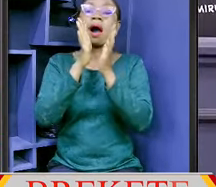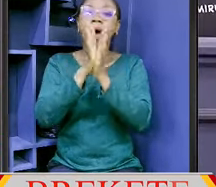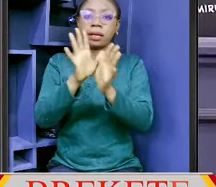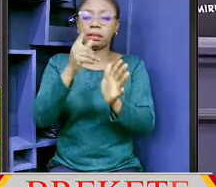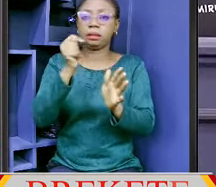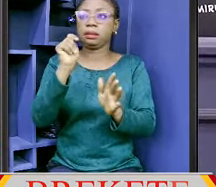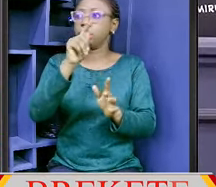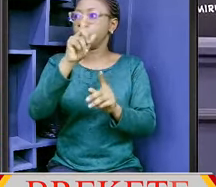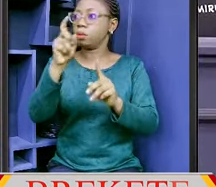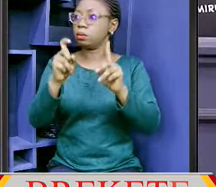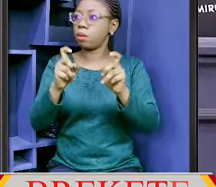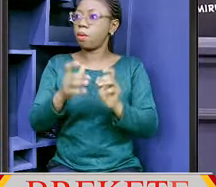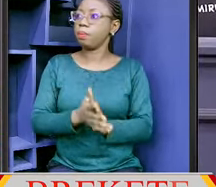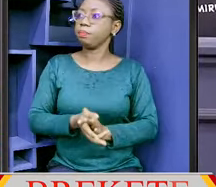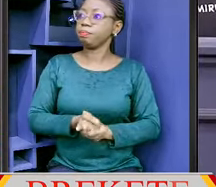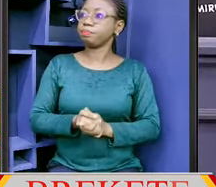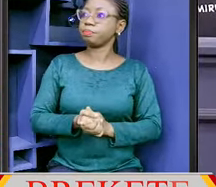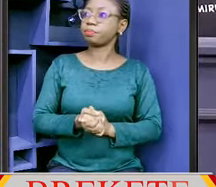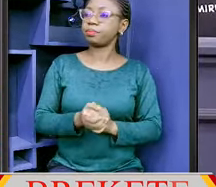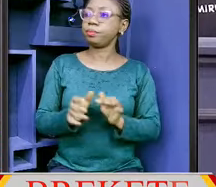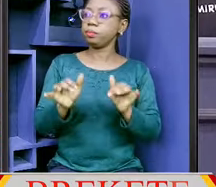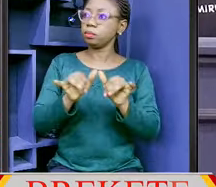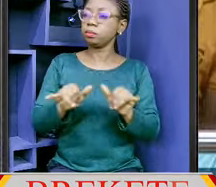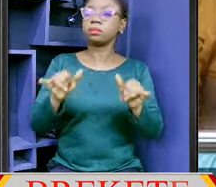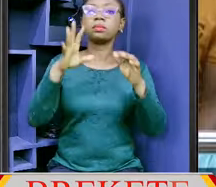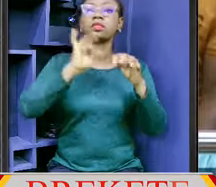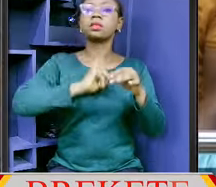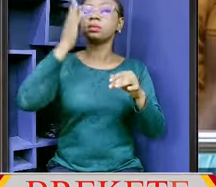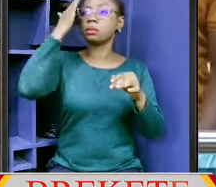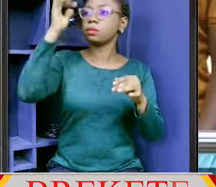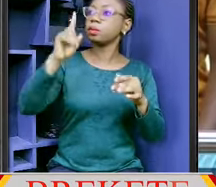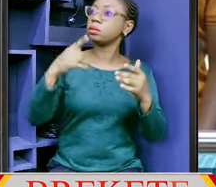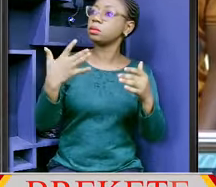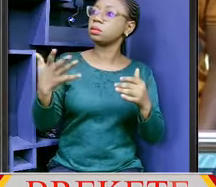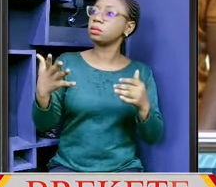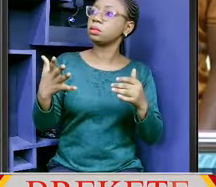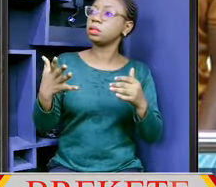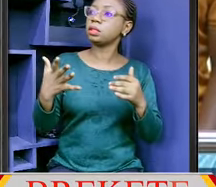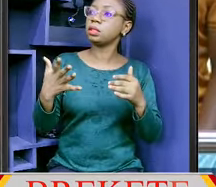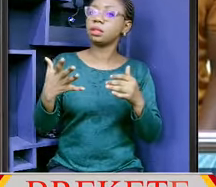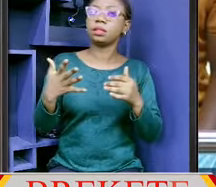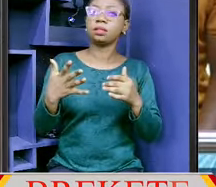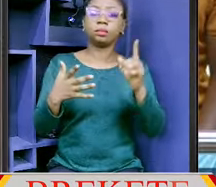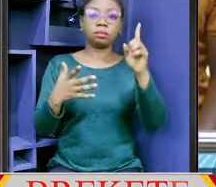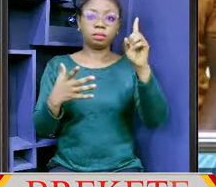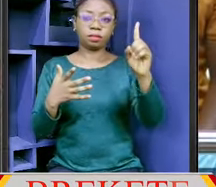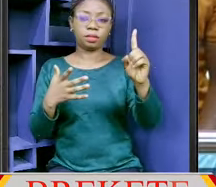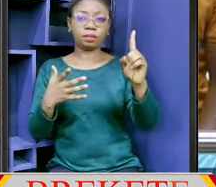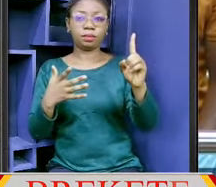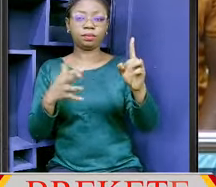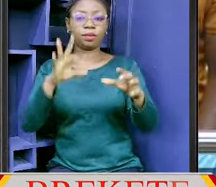Oh yeah, give her. You that say one you thing know I one know thing. It's a voter's card.